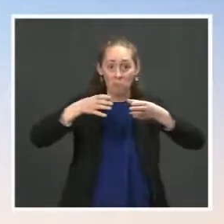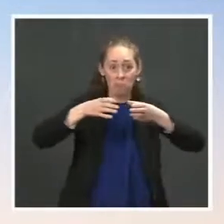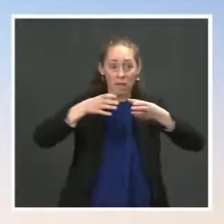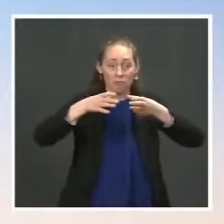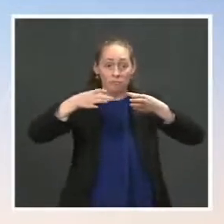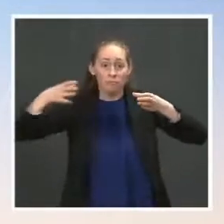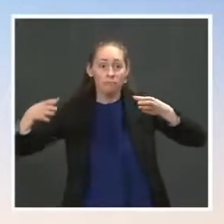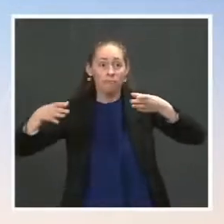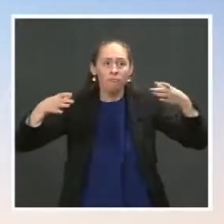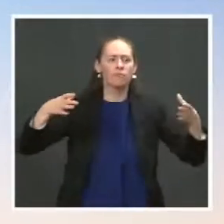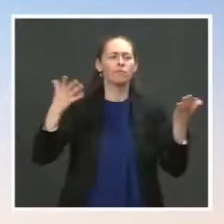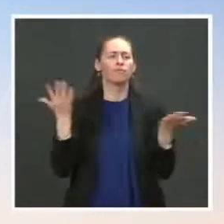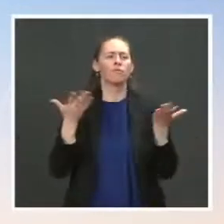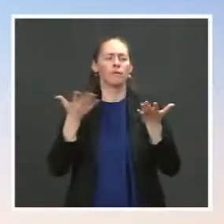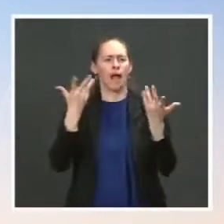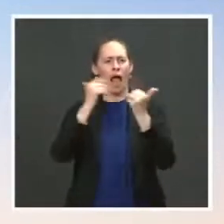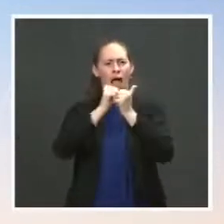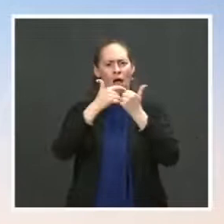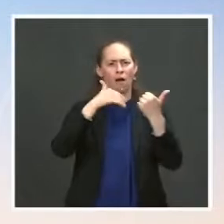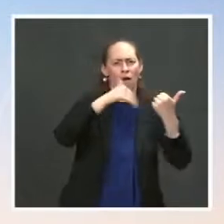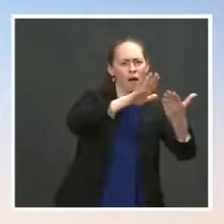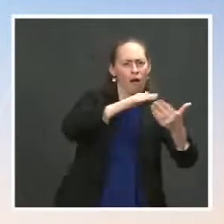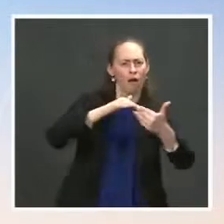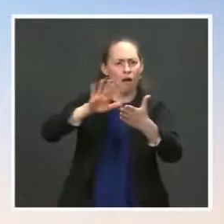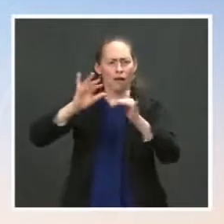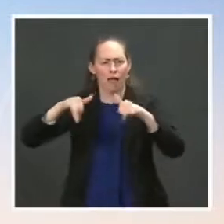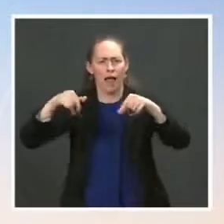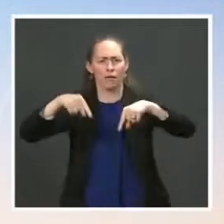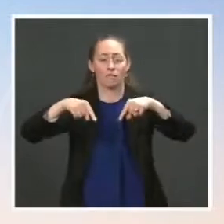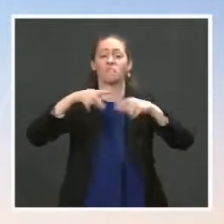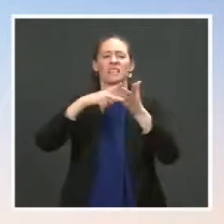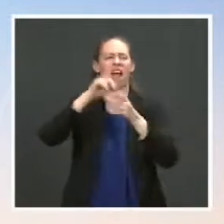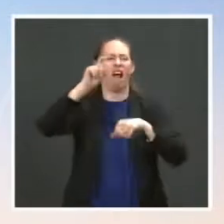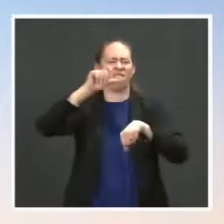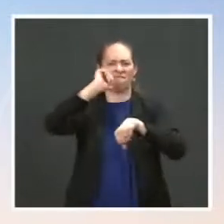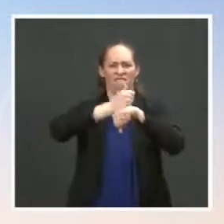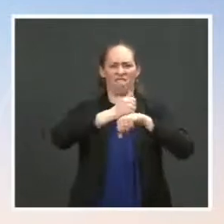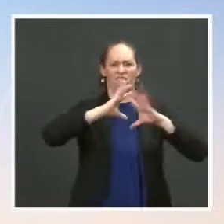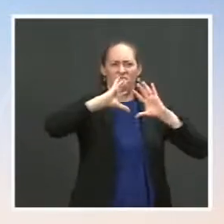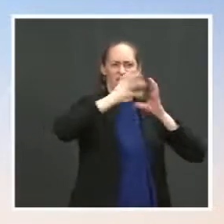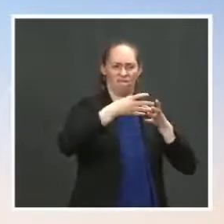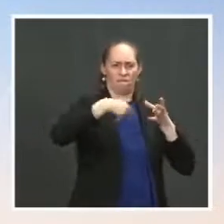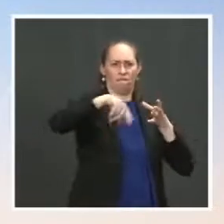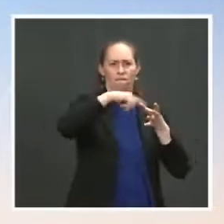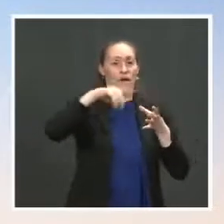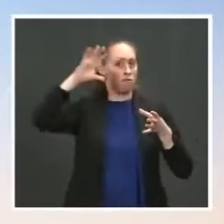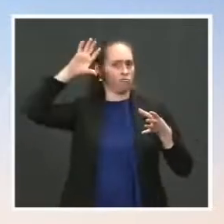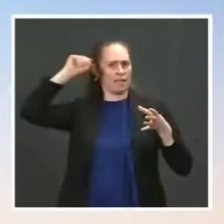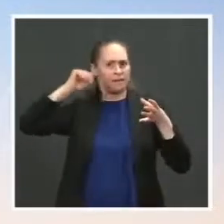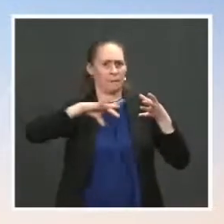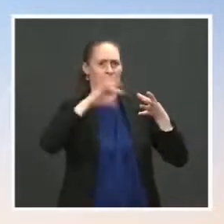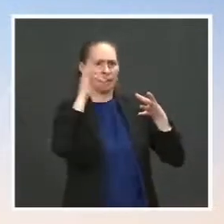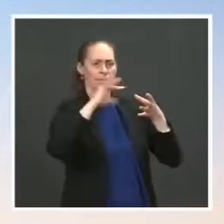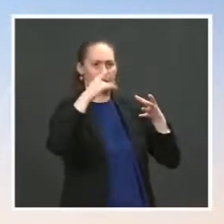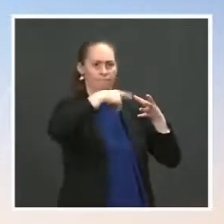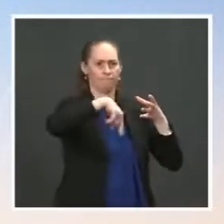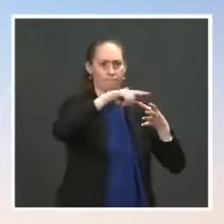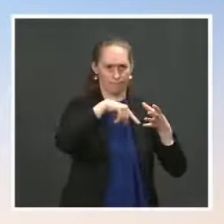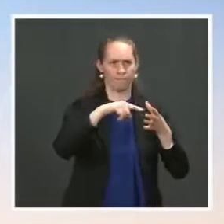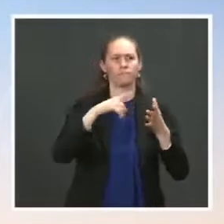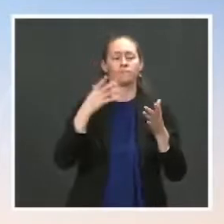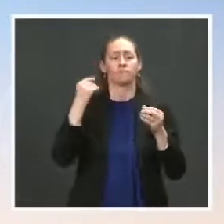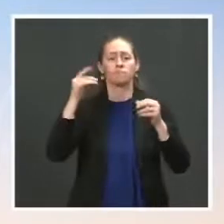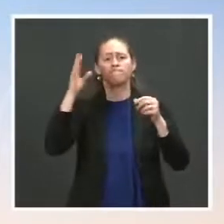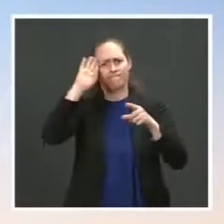the makeup of this commission, which was vital for the president, there are progressives on the court, there are conservatives on the court, people